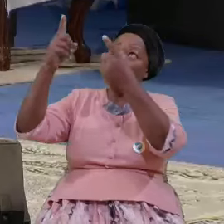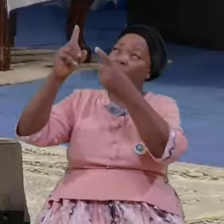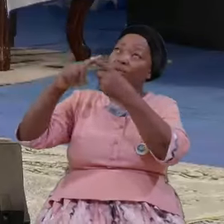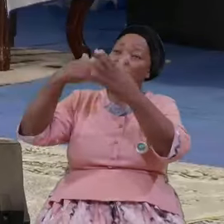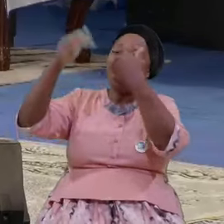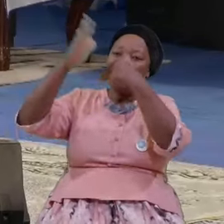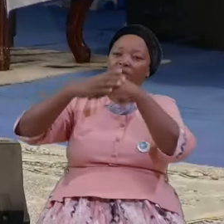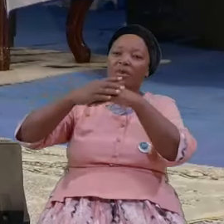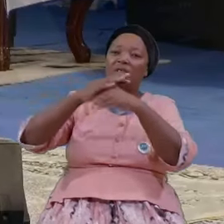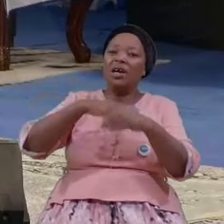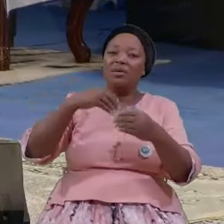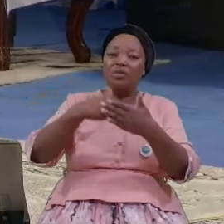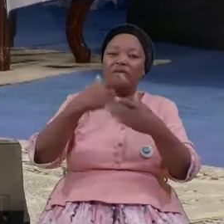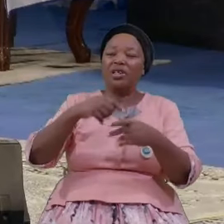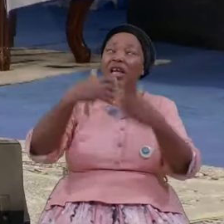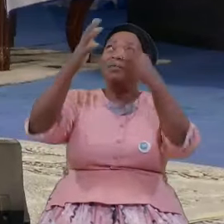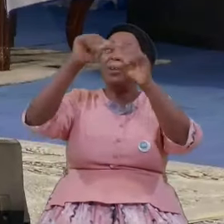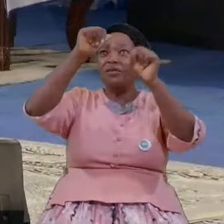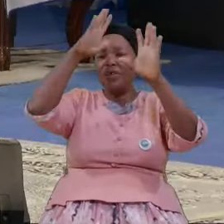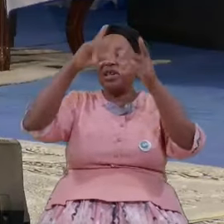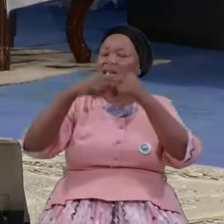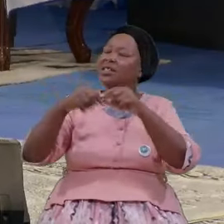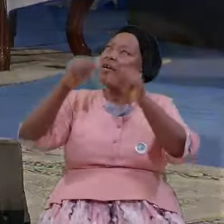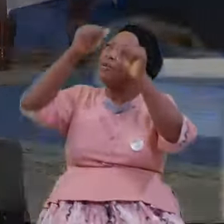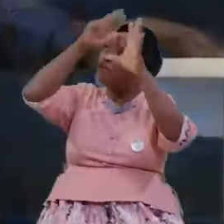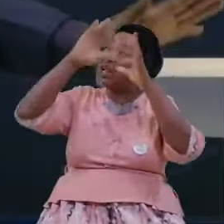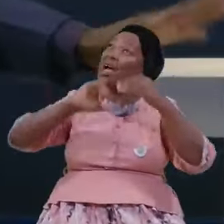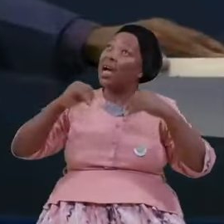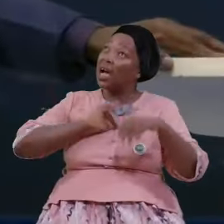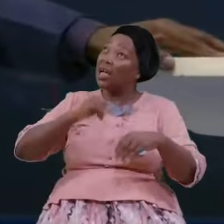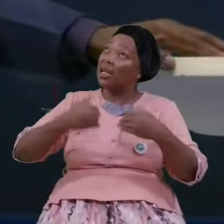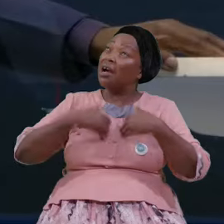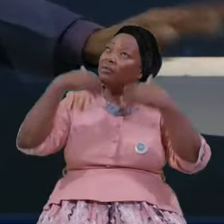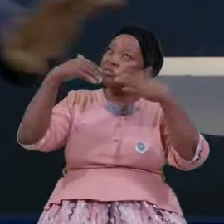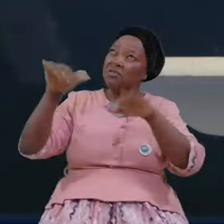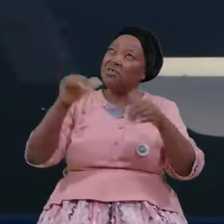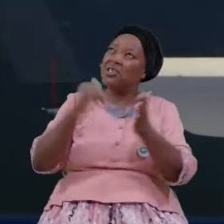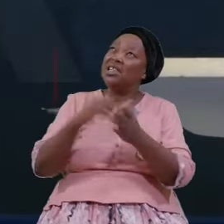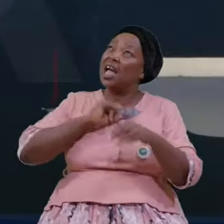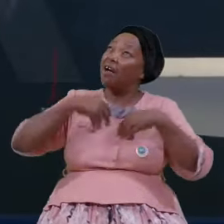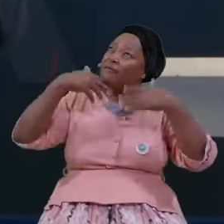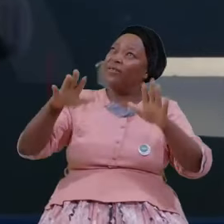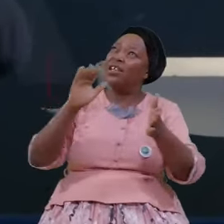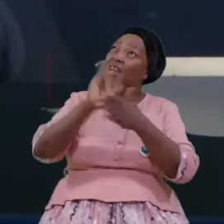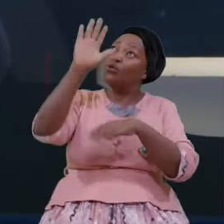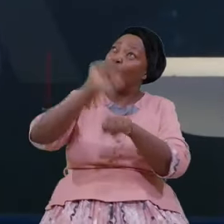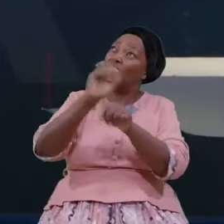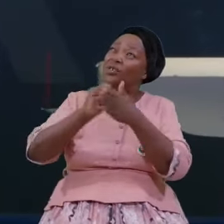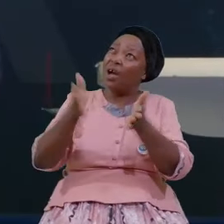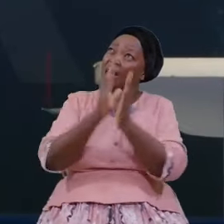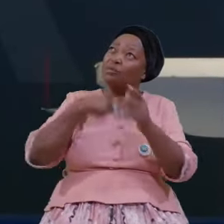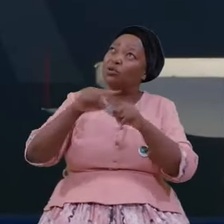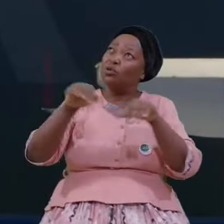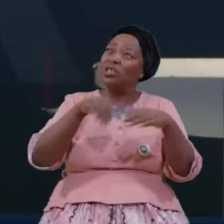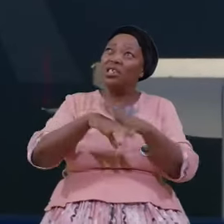Father. He said, Father, I've done it. I've finished it. The calamity I've